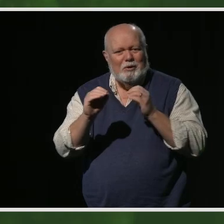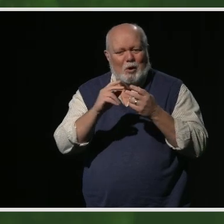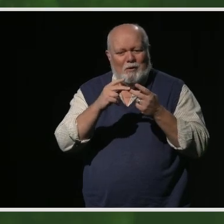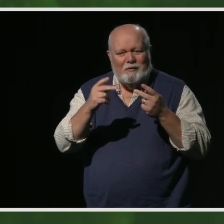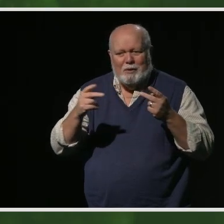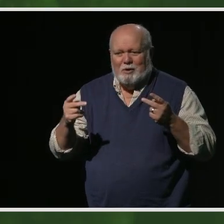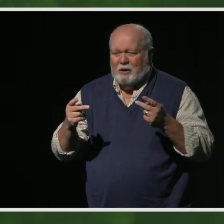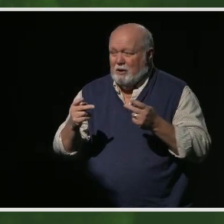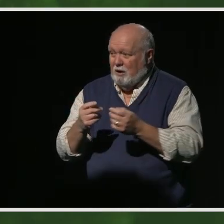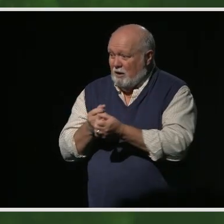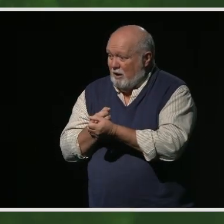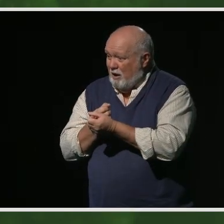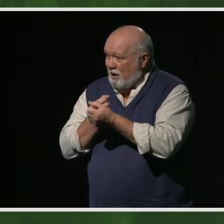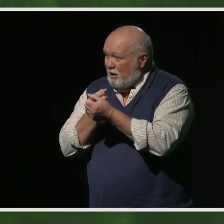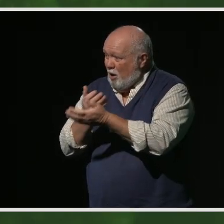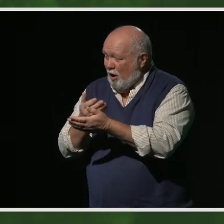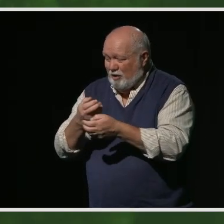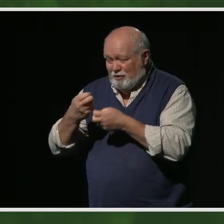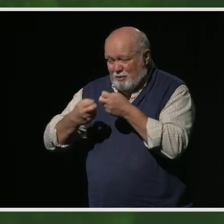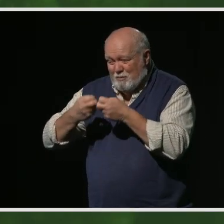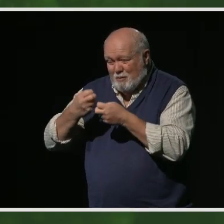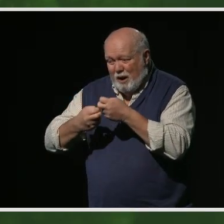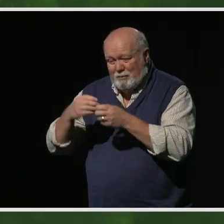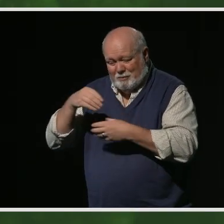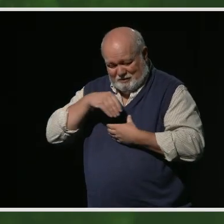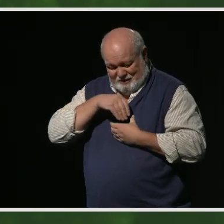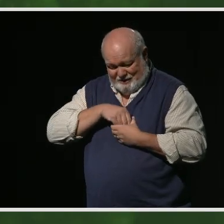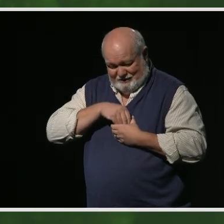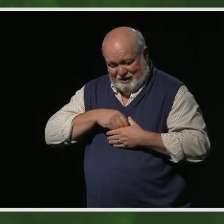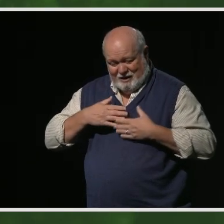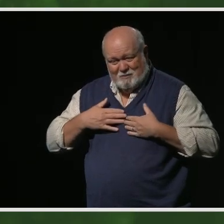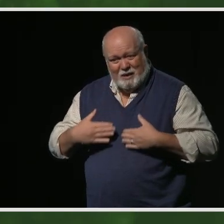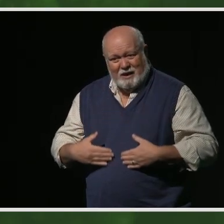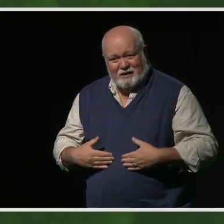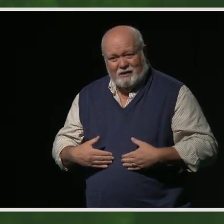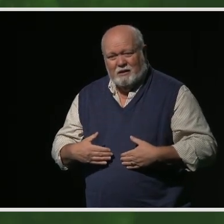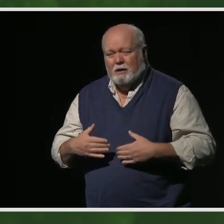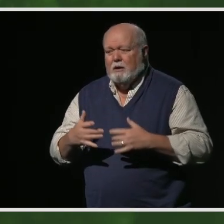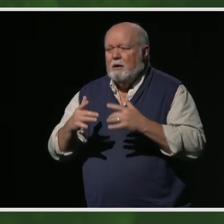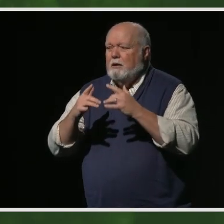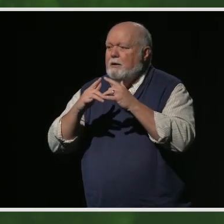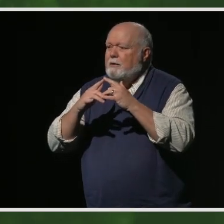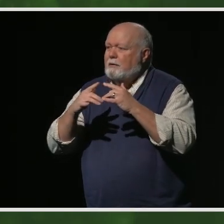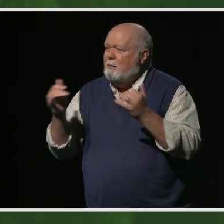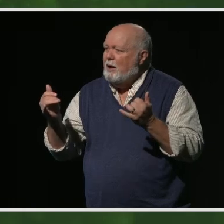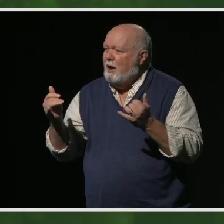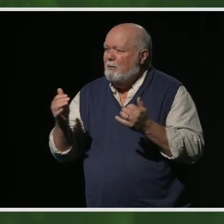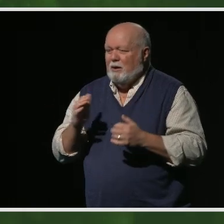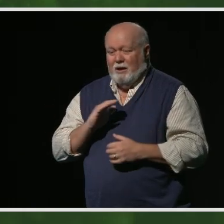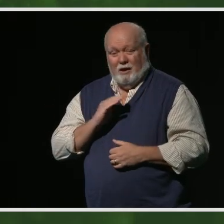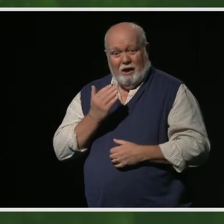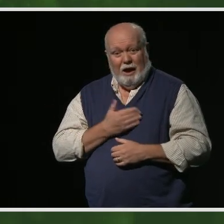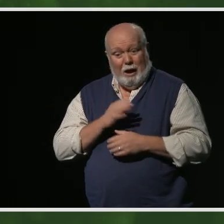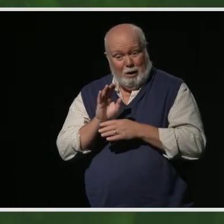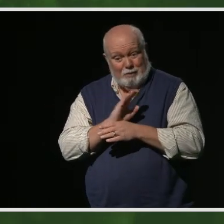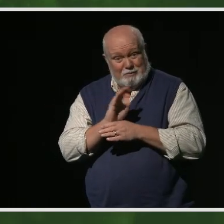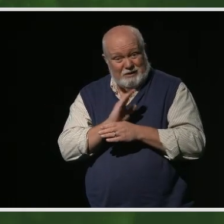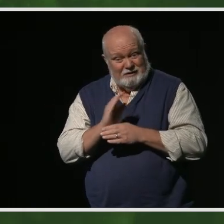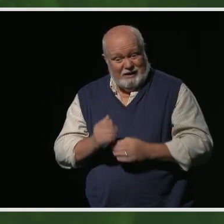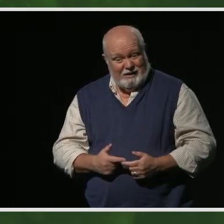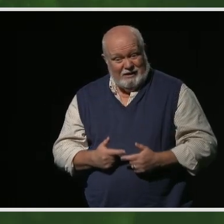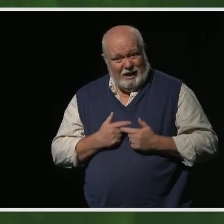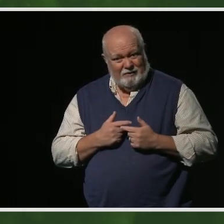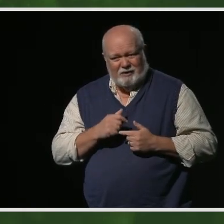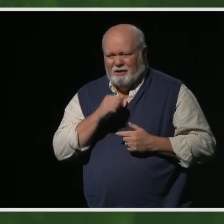inflammation due to the lack of micronutrients. At the same time, our lifestyle doesn't allow us to cook more foods